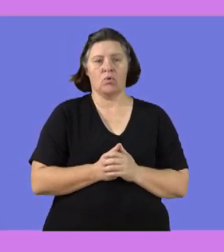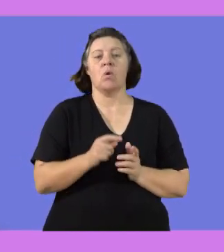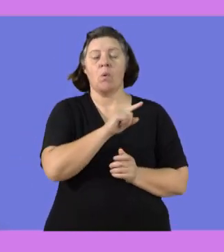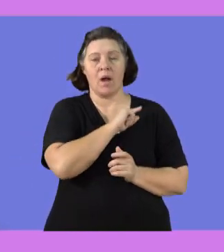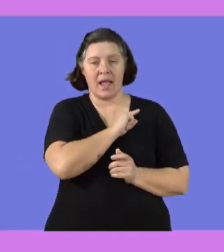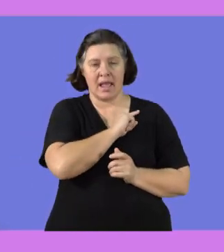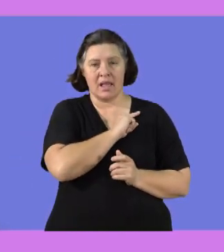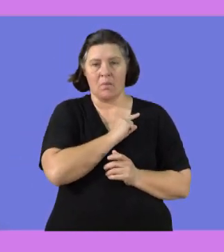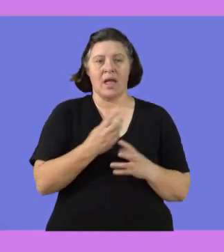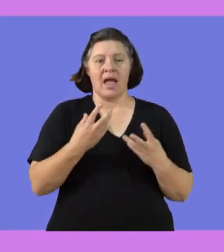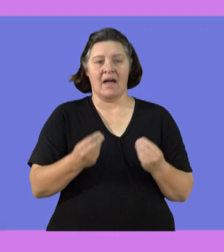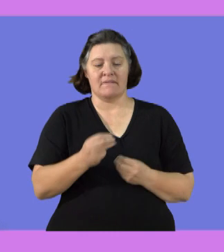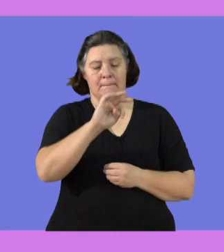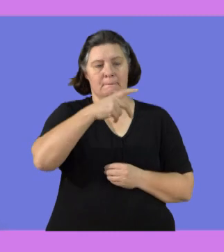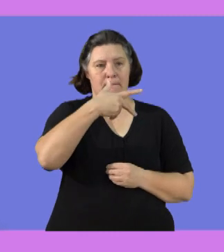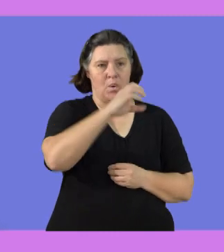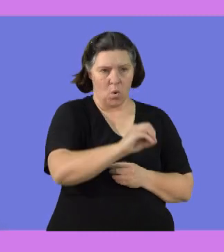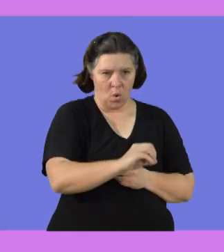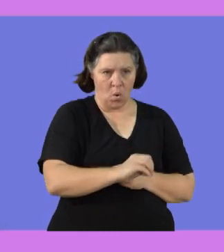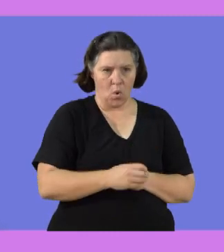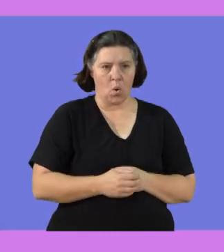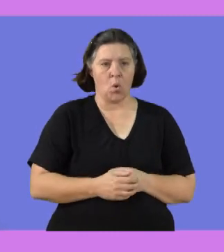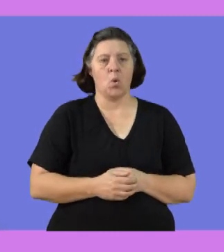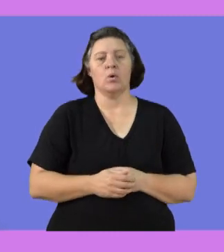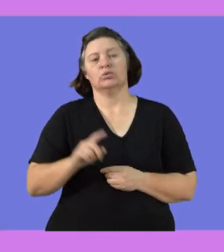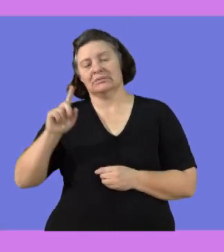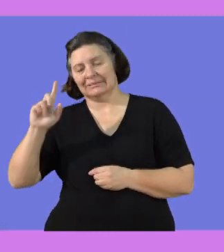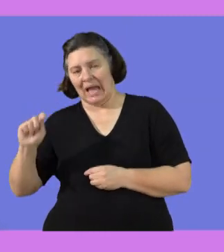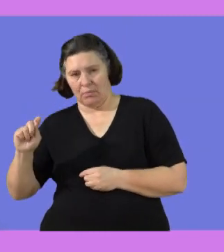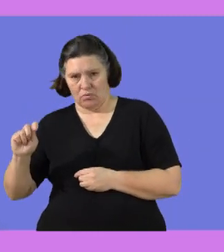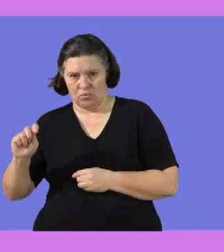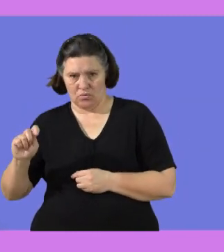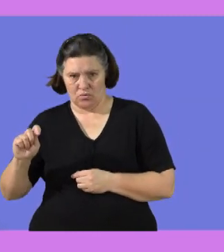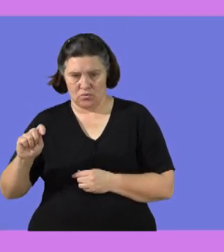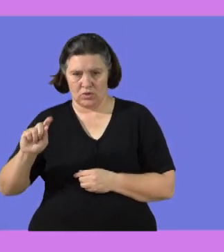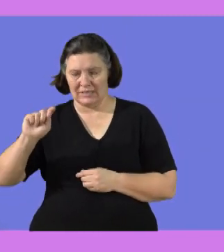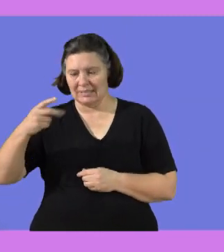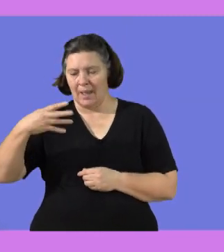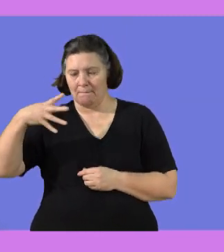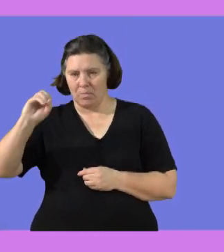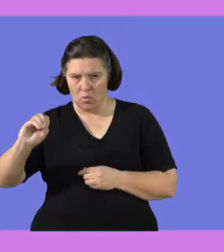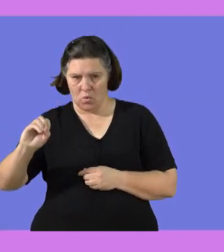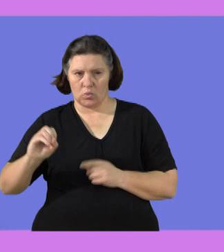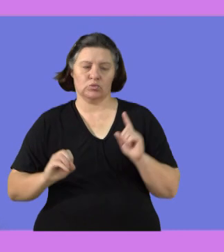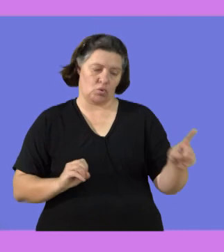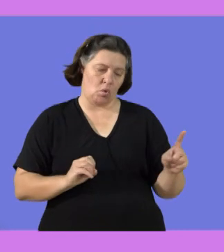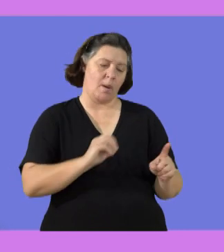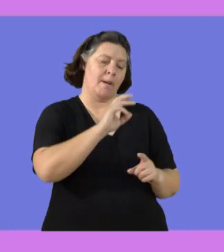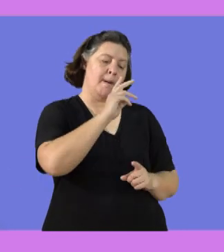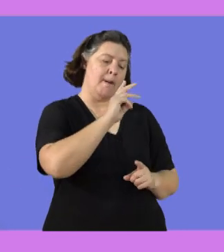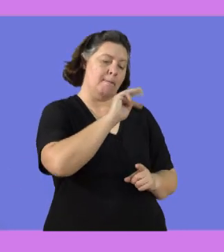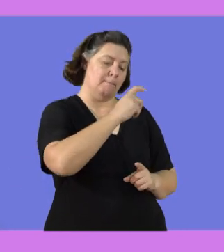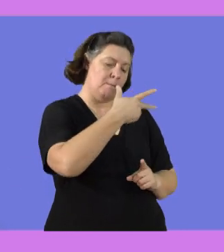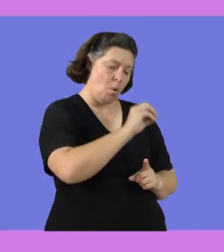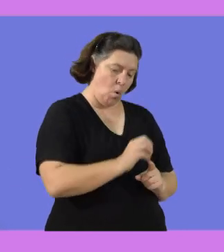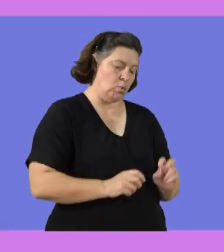we are having Mpho is to Thabo, it means Mpho's family members are 2, Thabo's